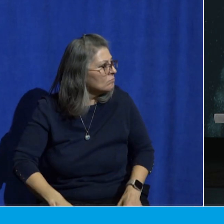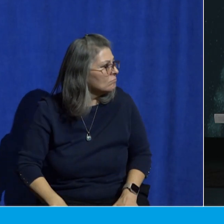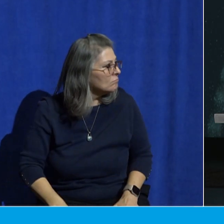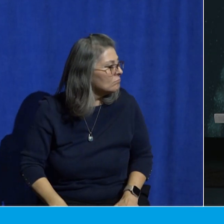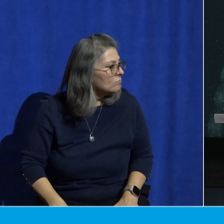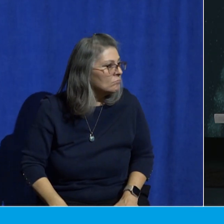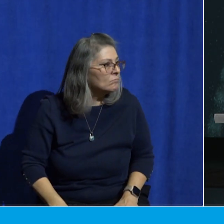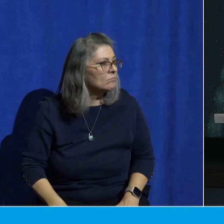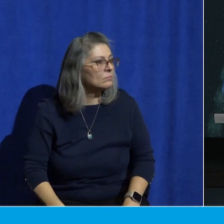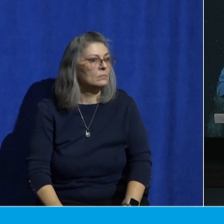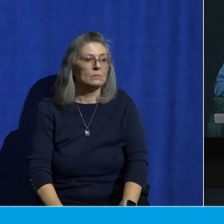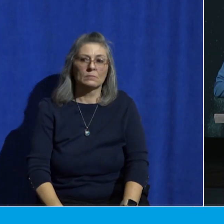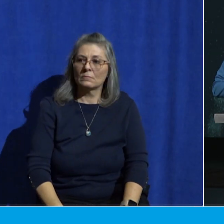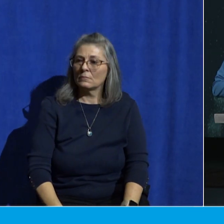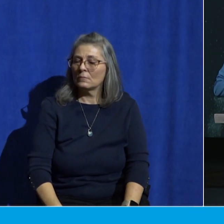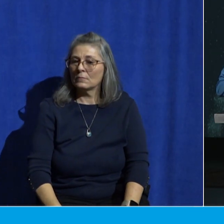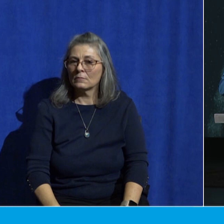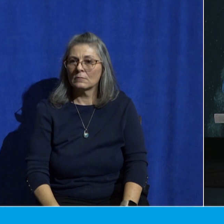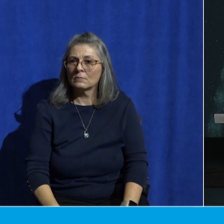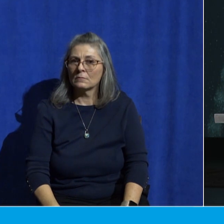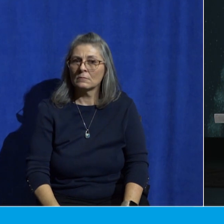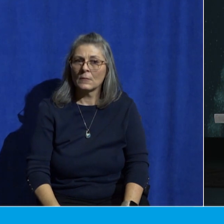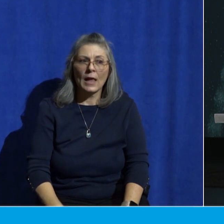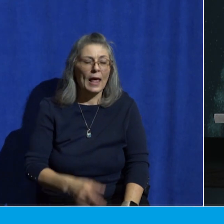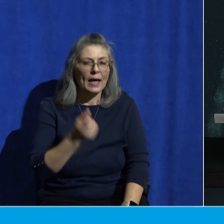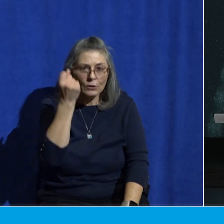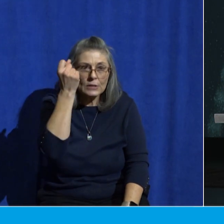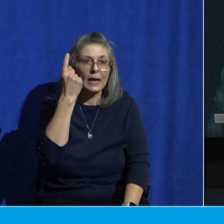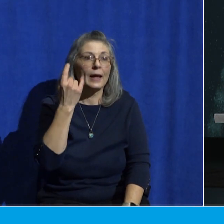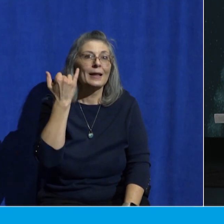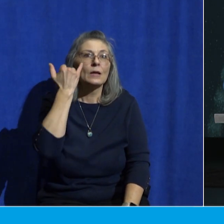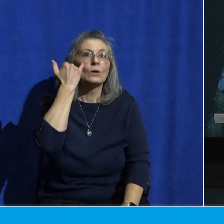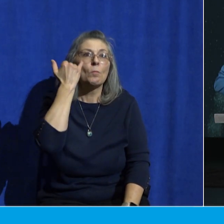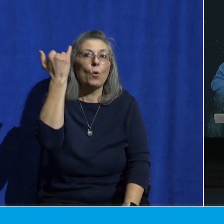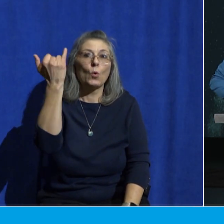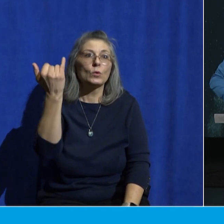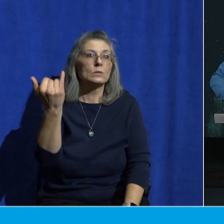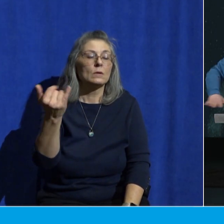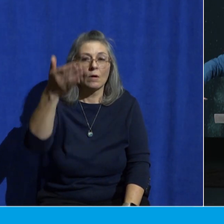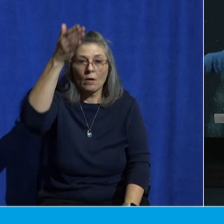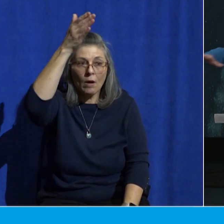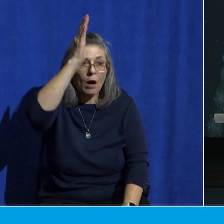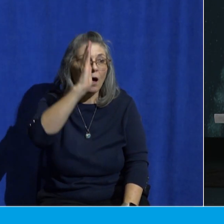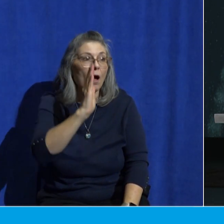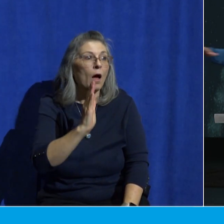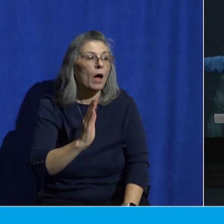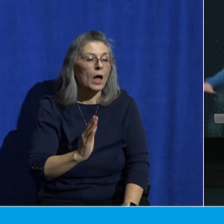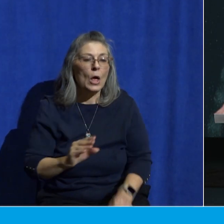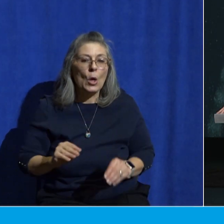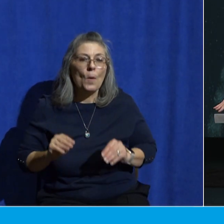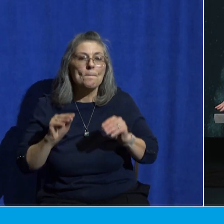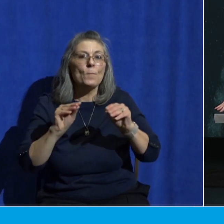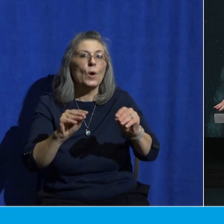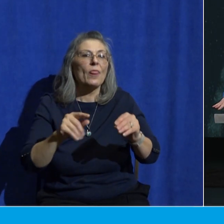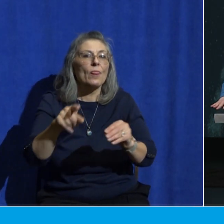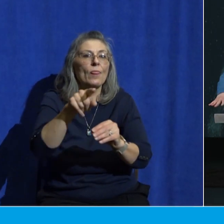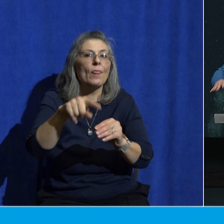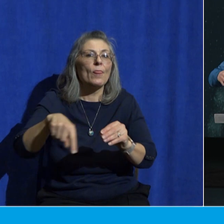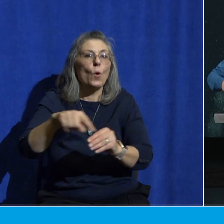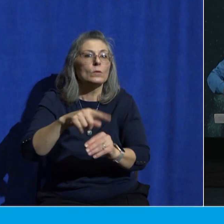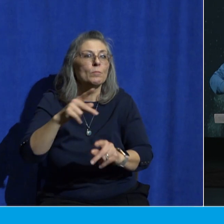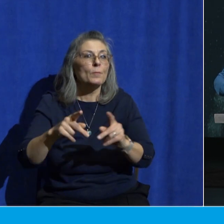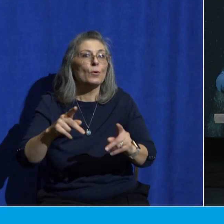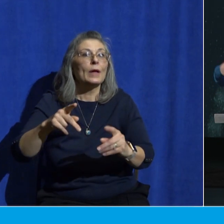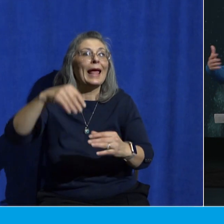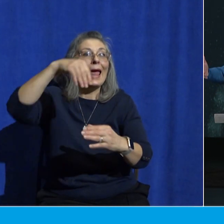and to realize, what if God has put these people in my life